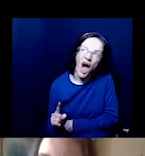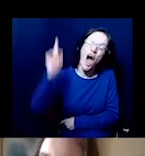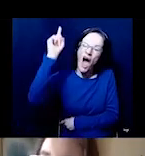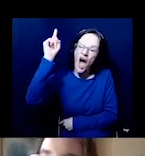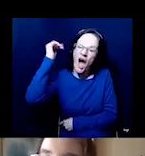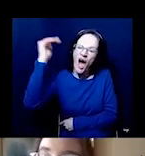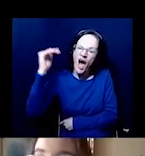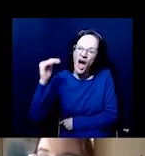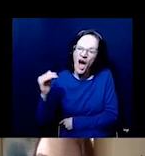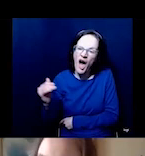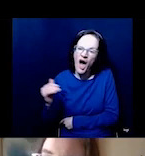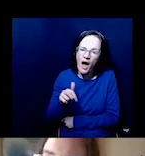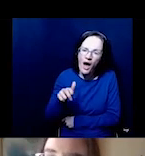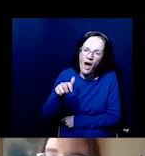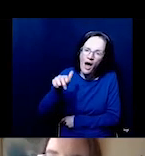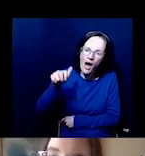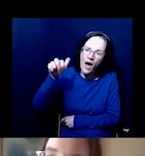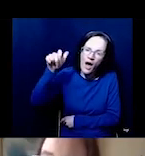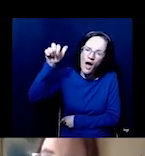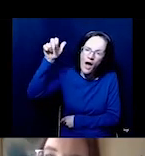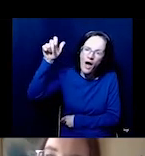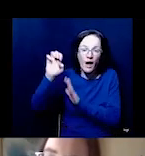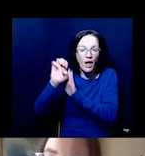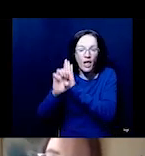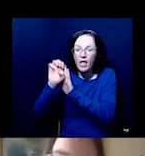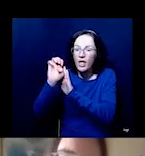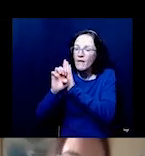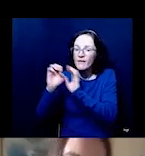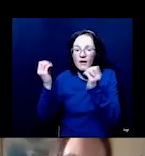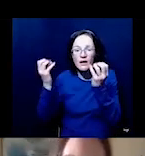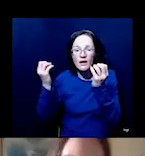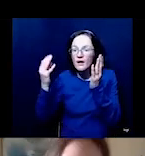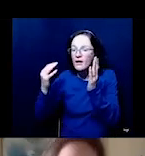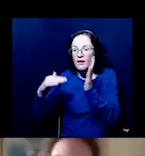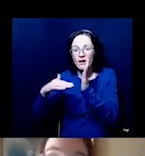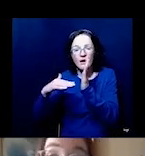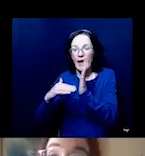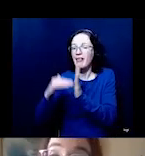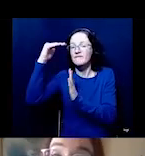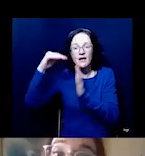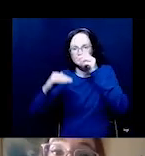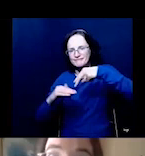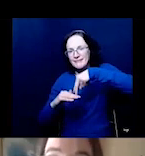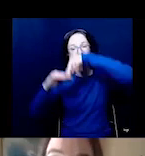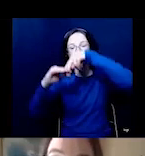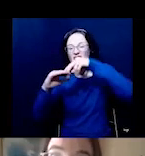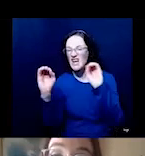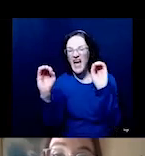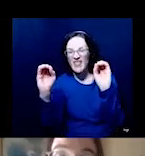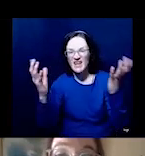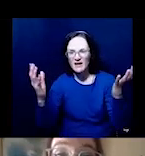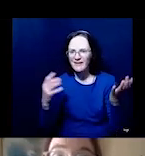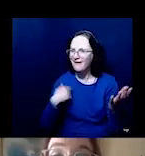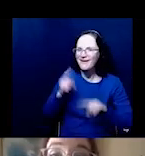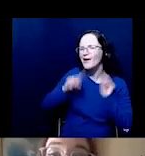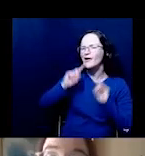it's kind of, so it affects a lot the social aspect of the student with a disability. And also, depending on the disability, it